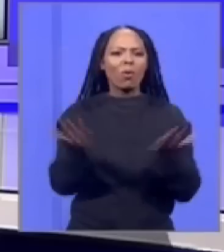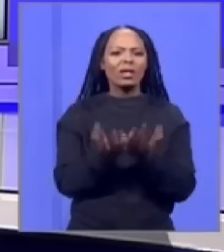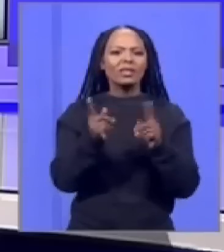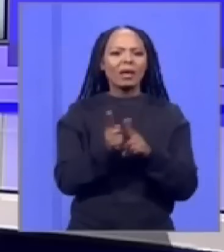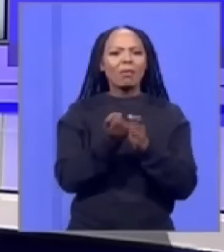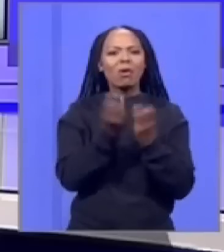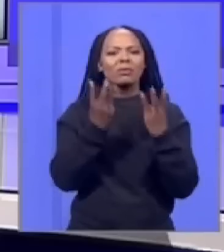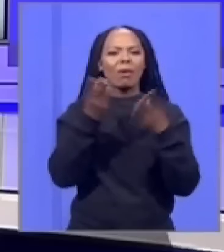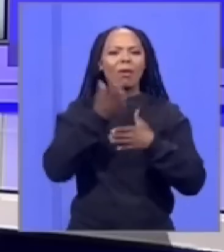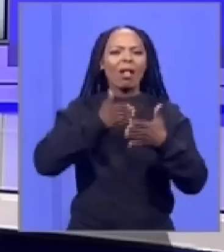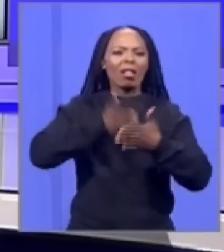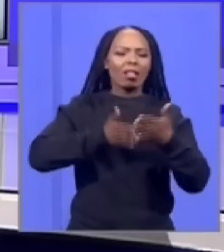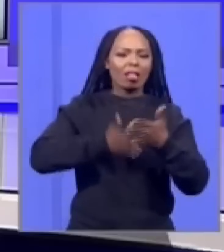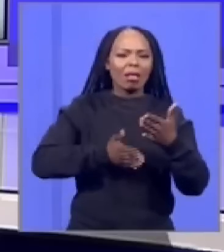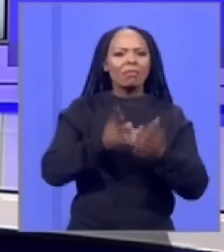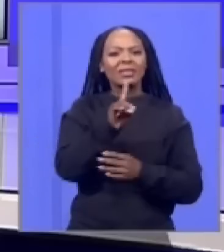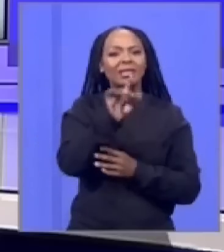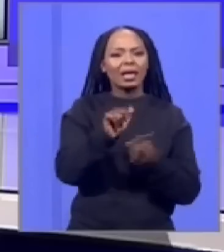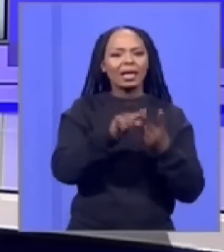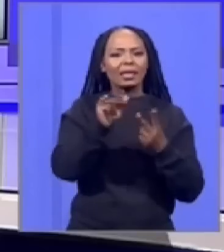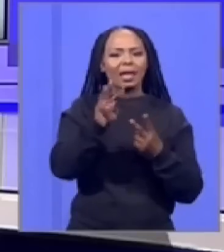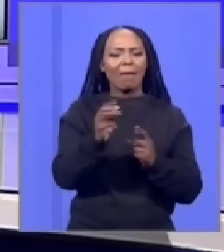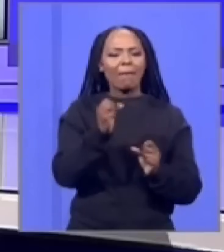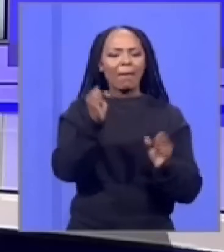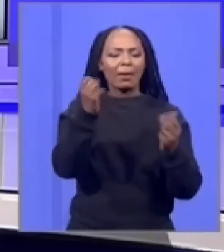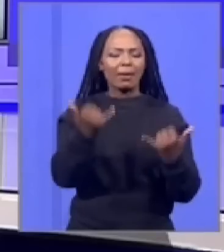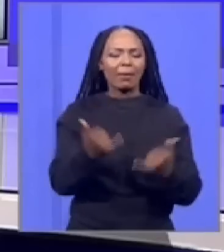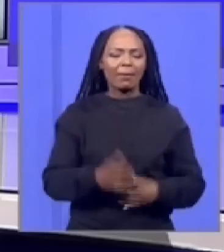fumane molaetsa ona ha mmoho le wa DA le ATM.